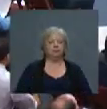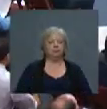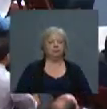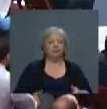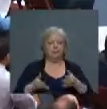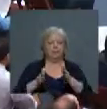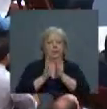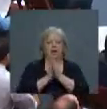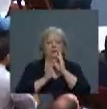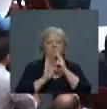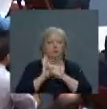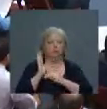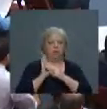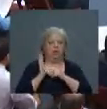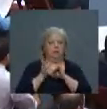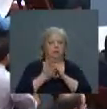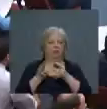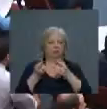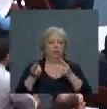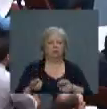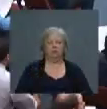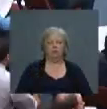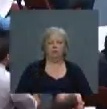let me ask for the reading of that resolution, please.